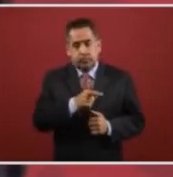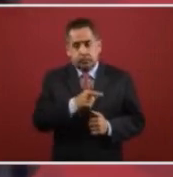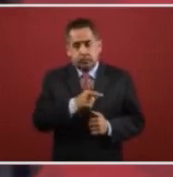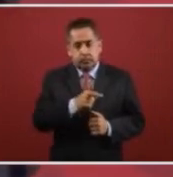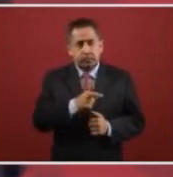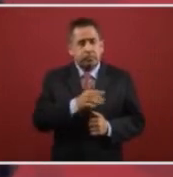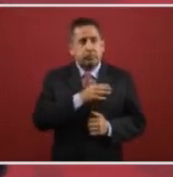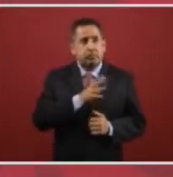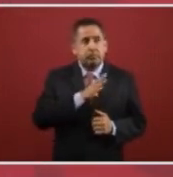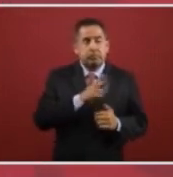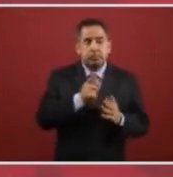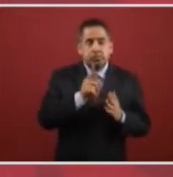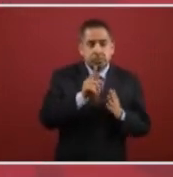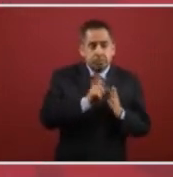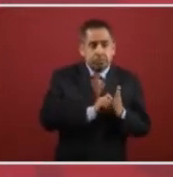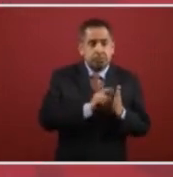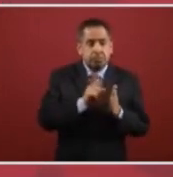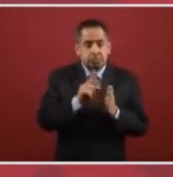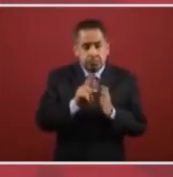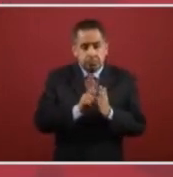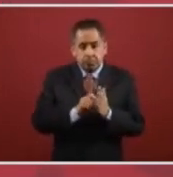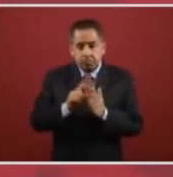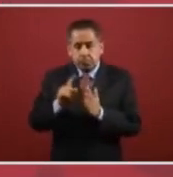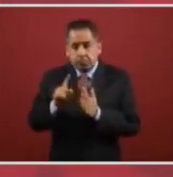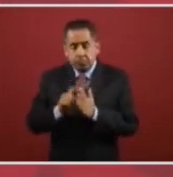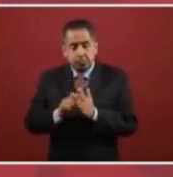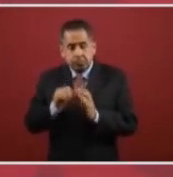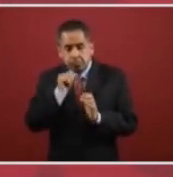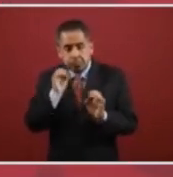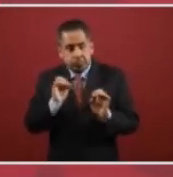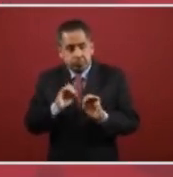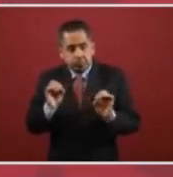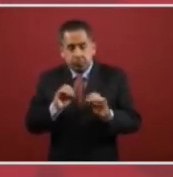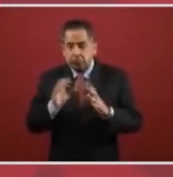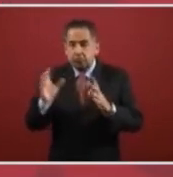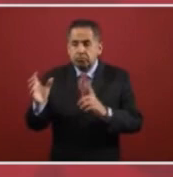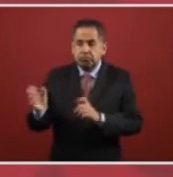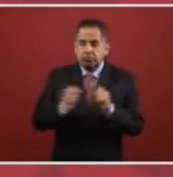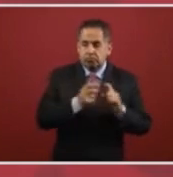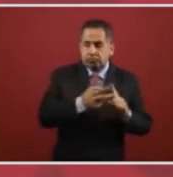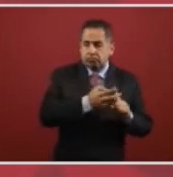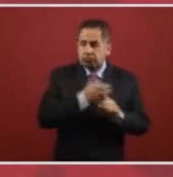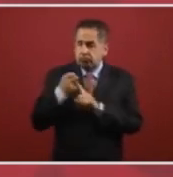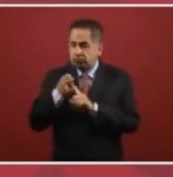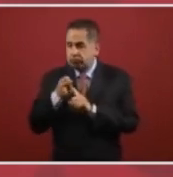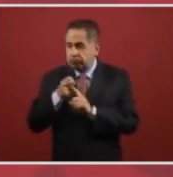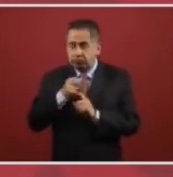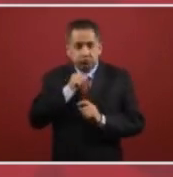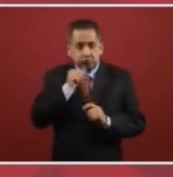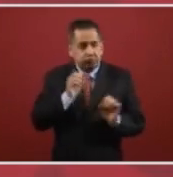that they had not presented, and it had been months, that they hadn't had any